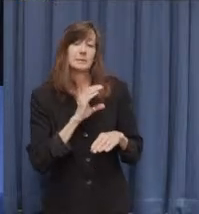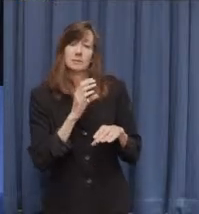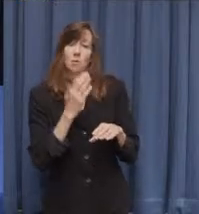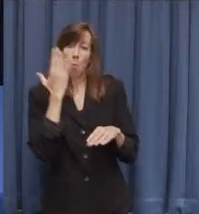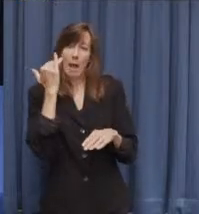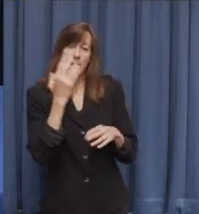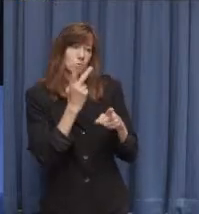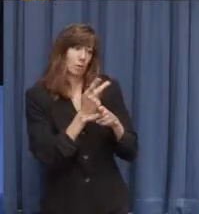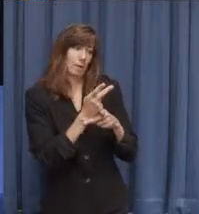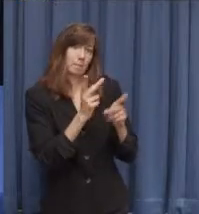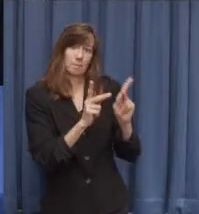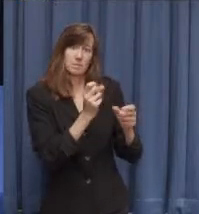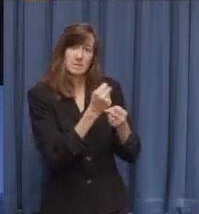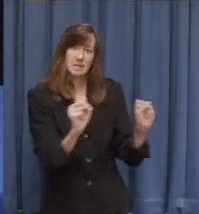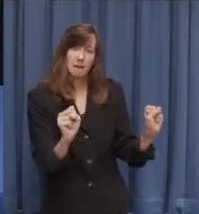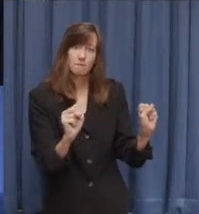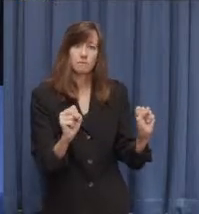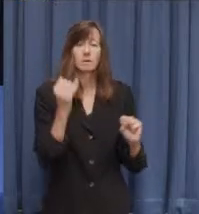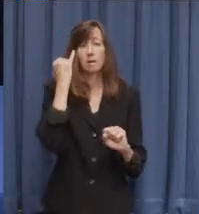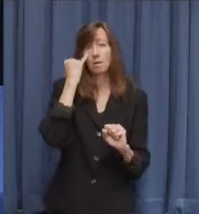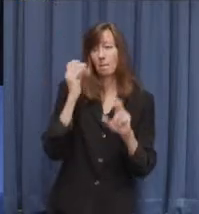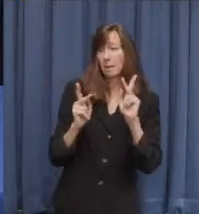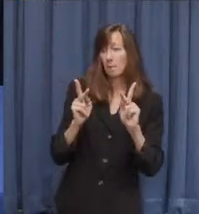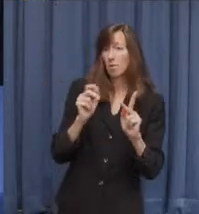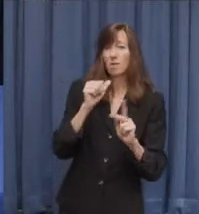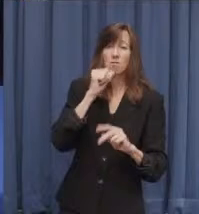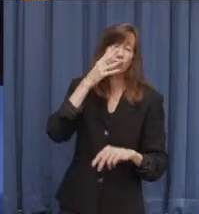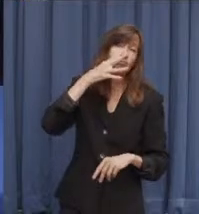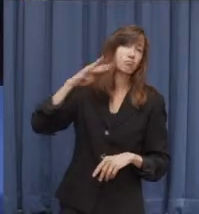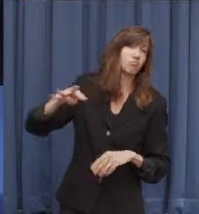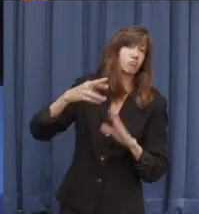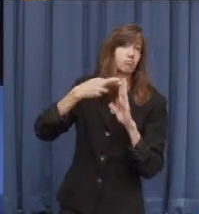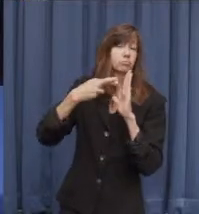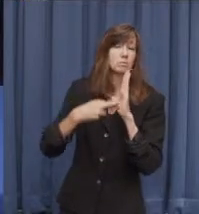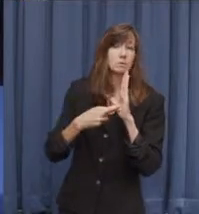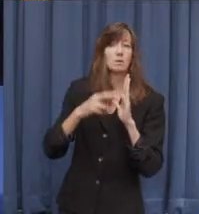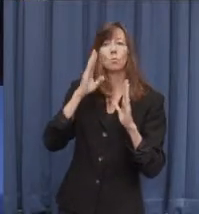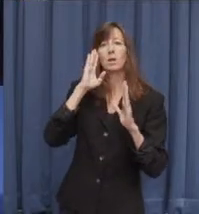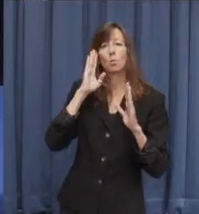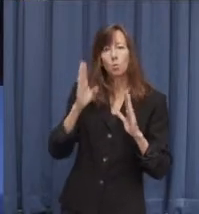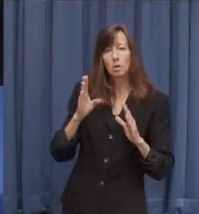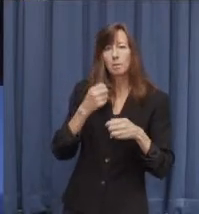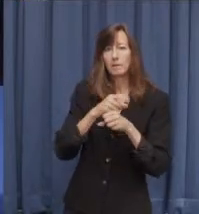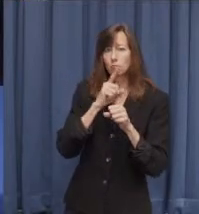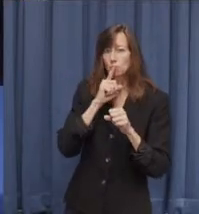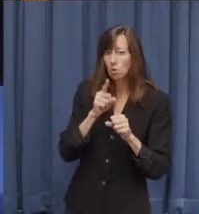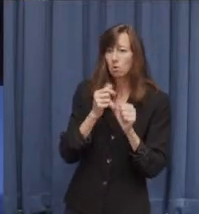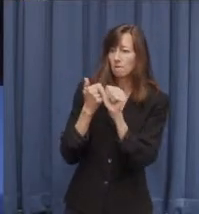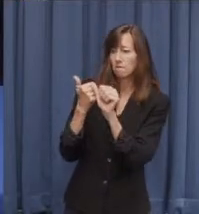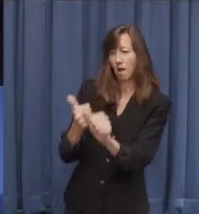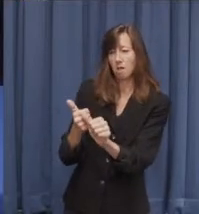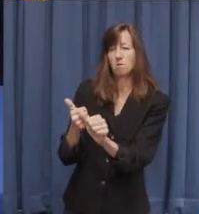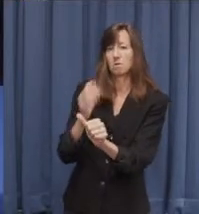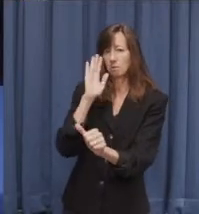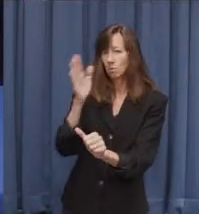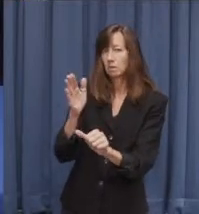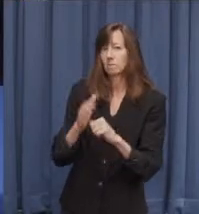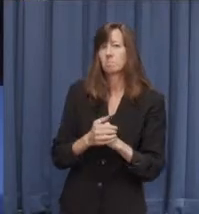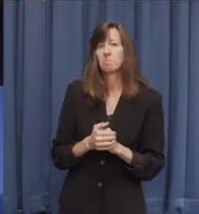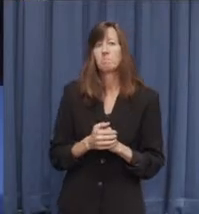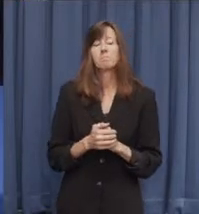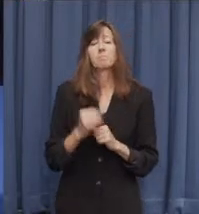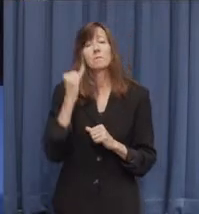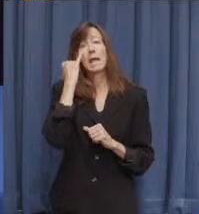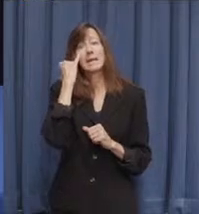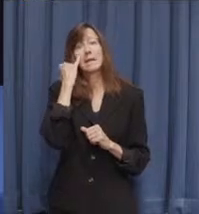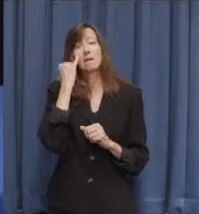accountable, absolutely. But we can't enforce things everywhere every time, and if folks do choose to not follow through